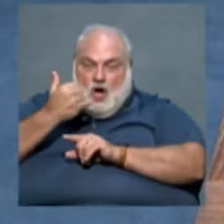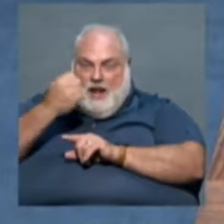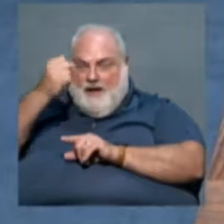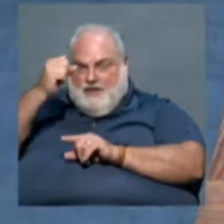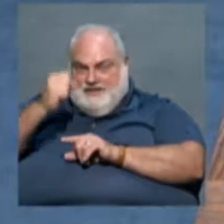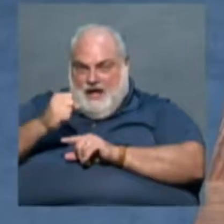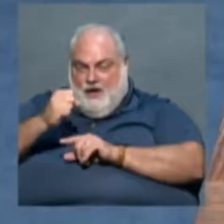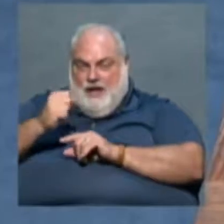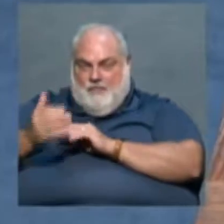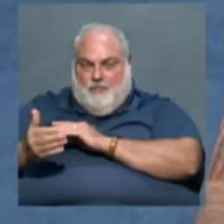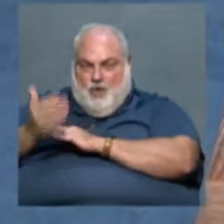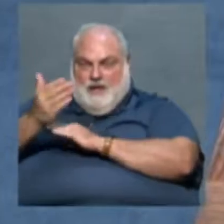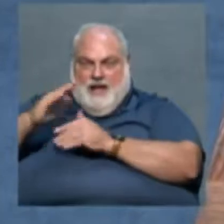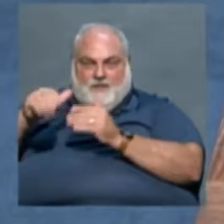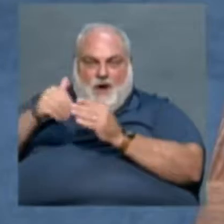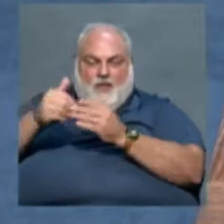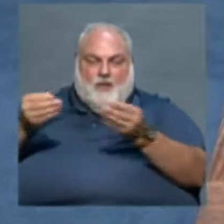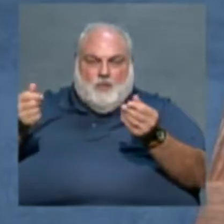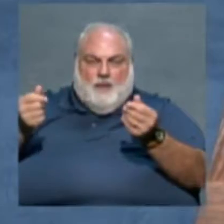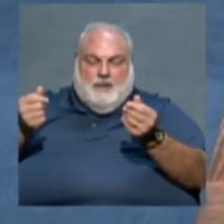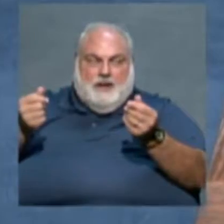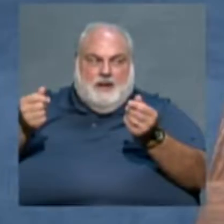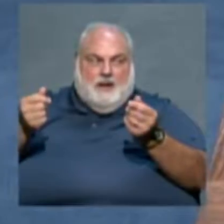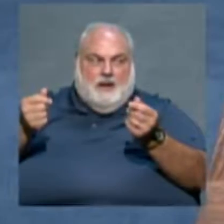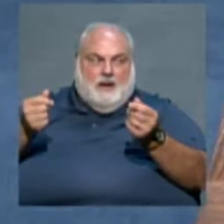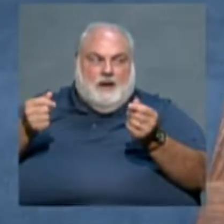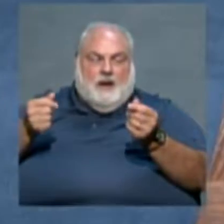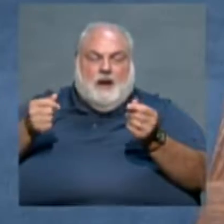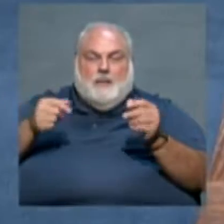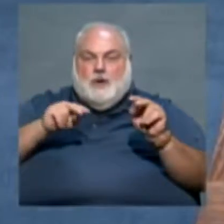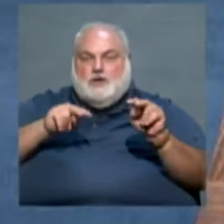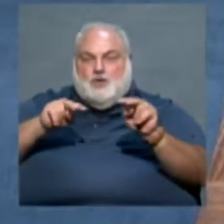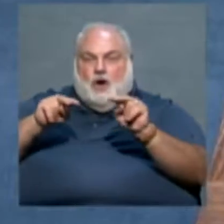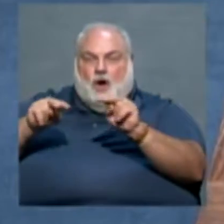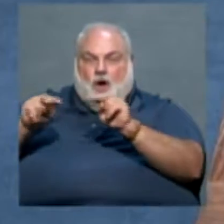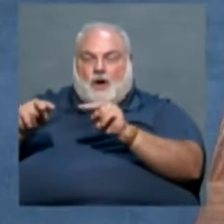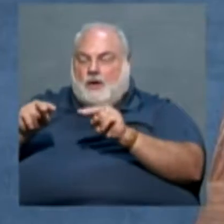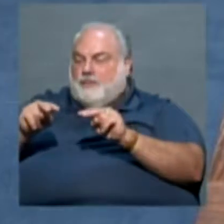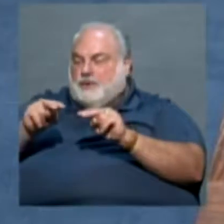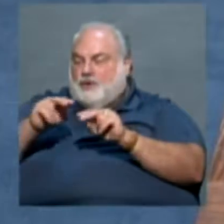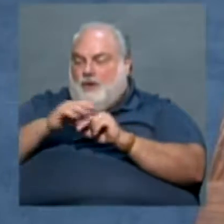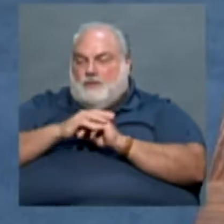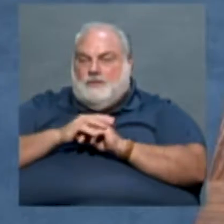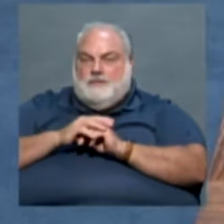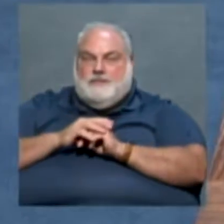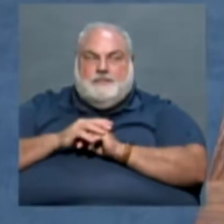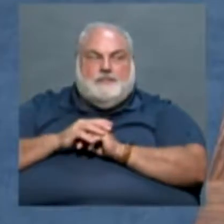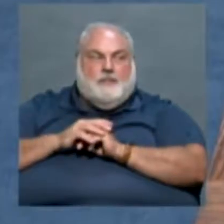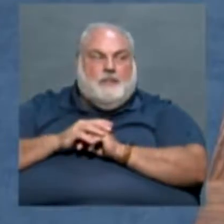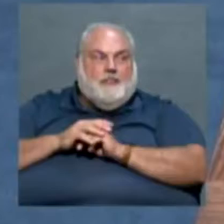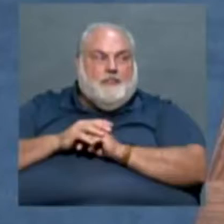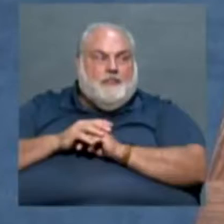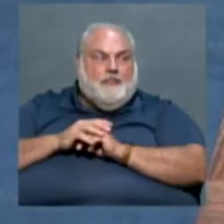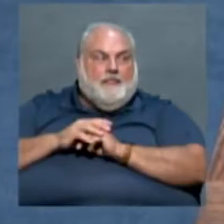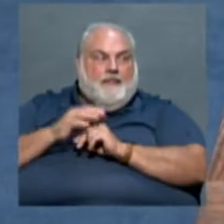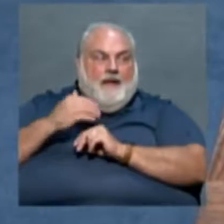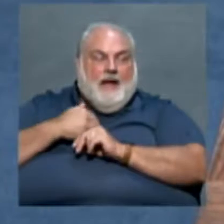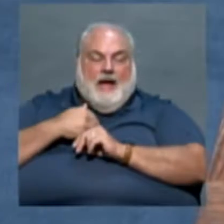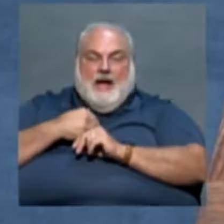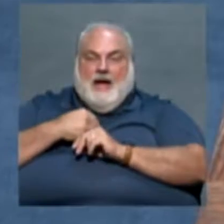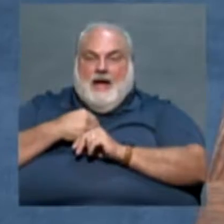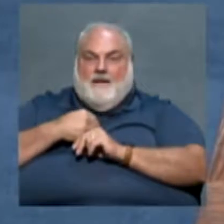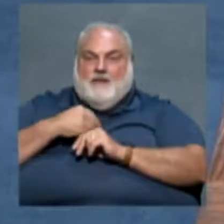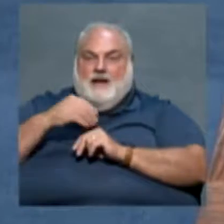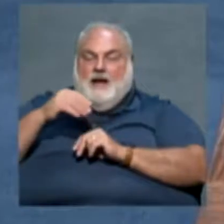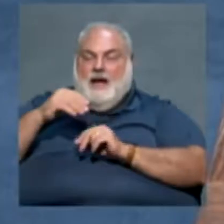patrolled. So that's probably me doing that. And second of all, I've got a thumb drive with all of our pictures